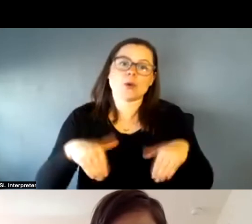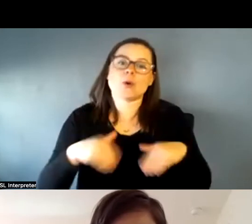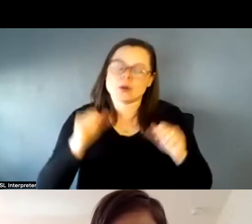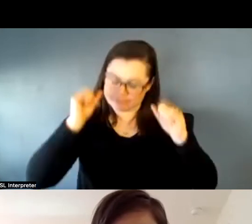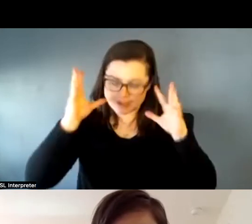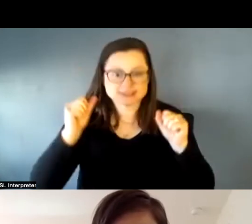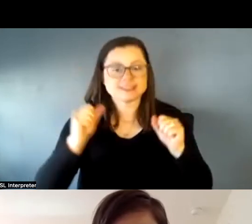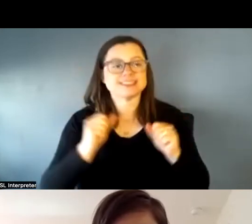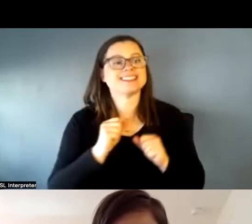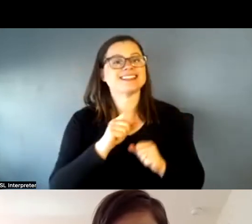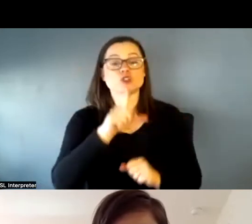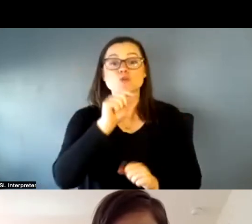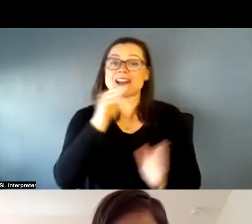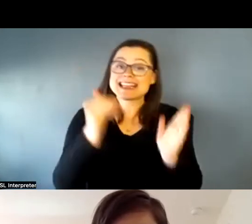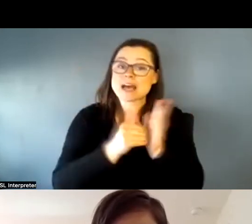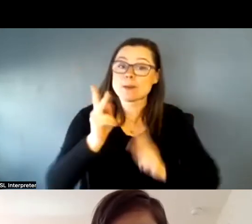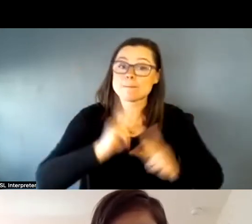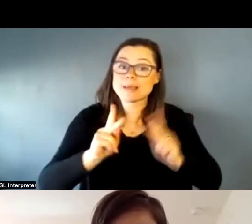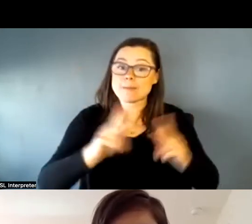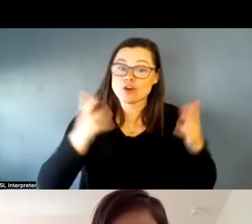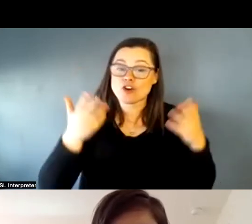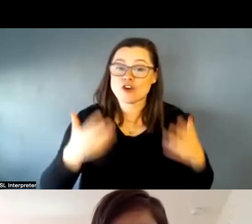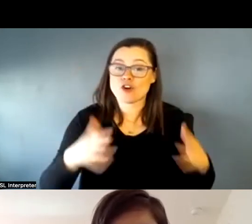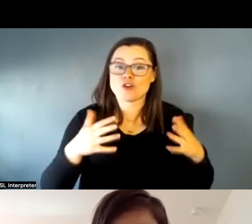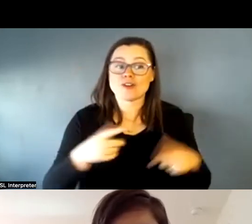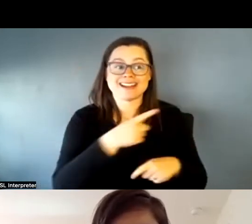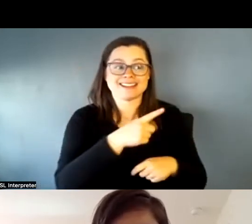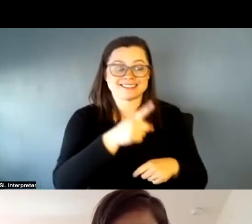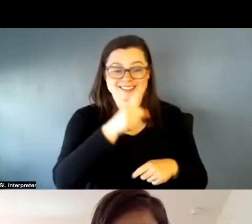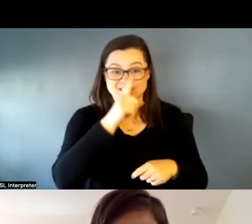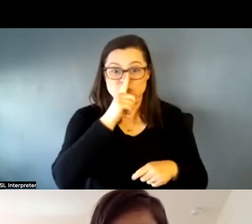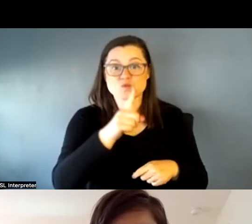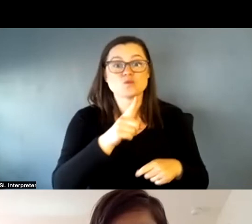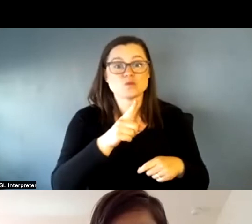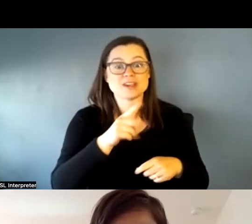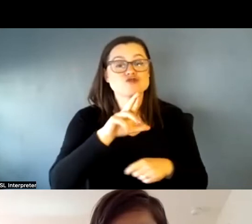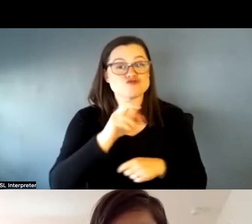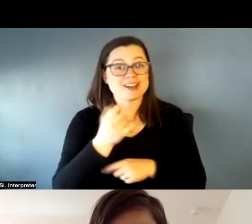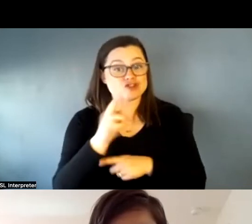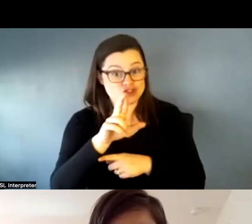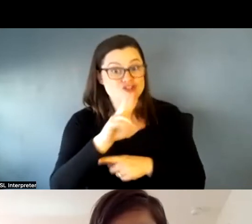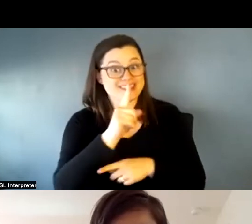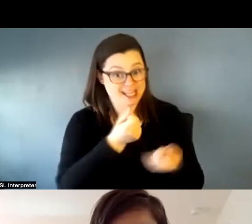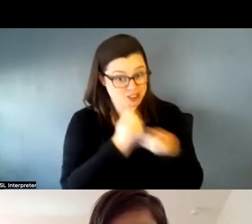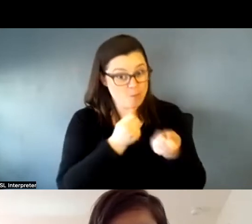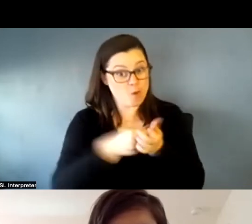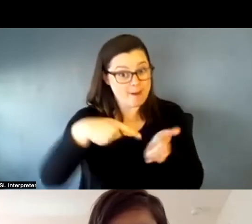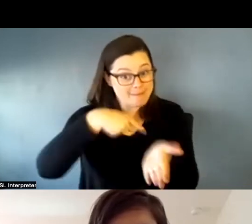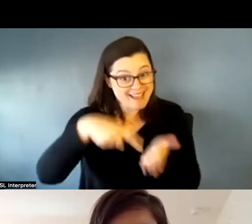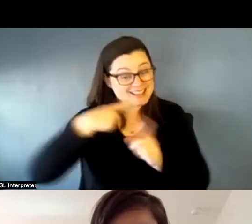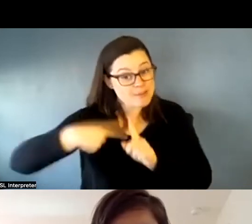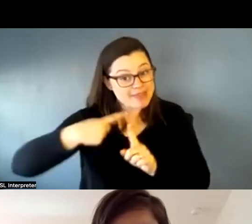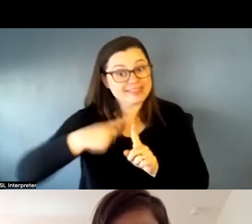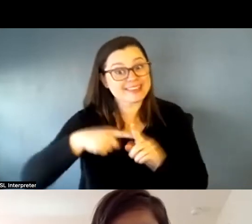the 20,000 people who are our Real Renter supporters on a monthly basis, we really appreciate